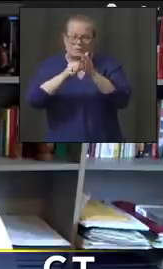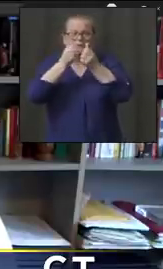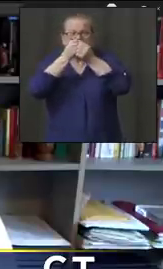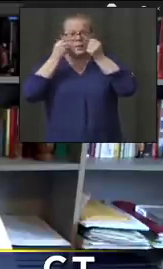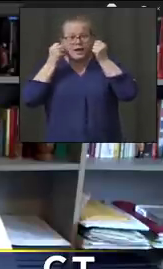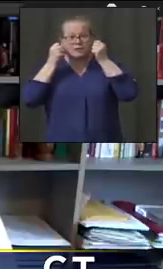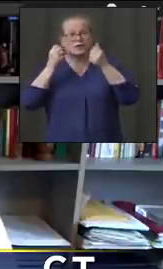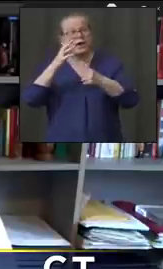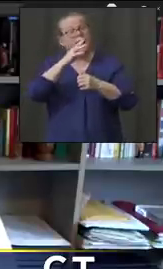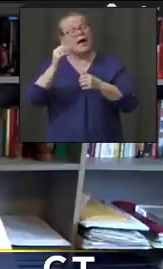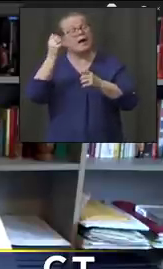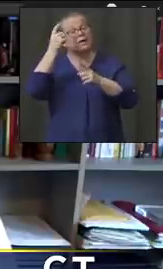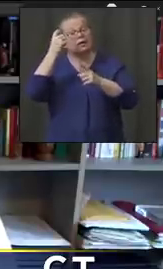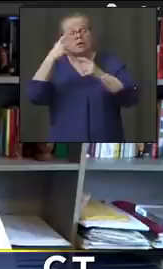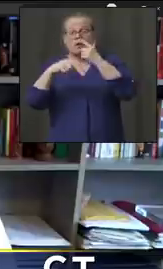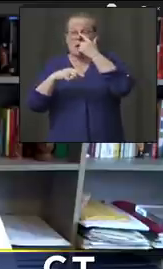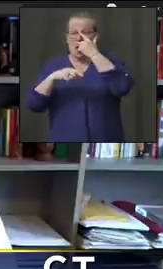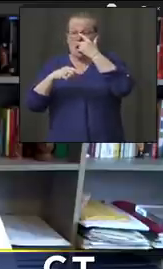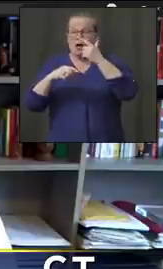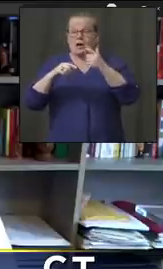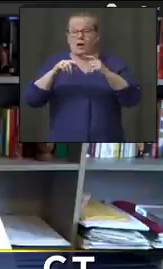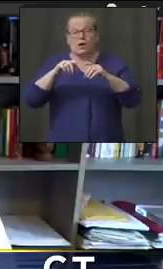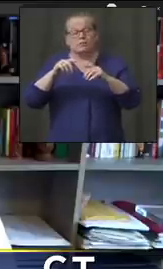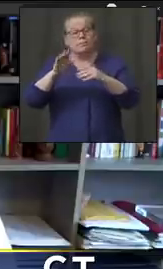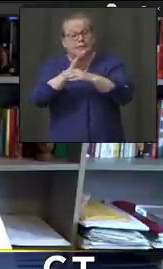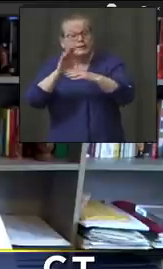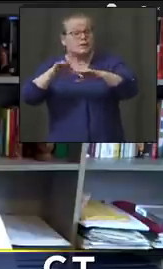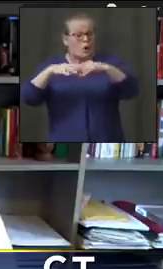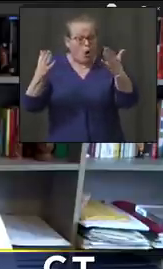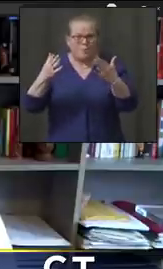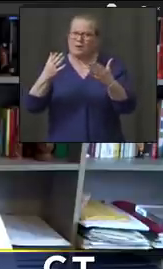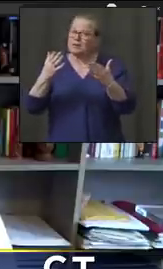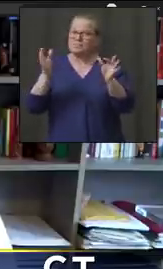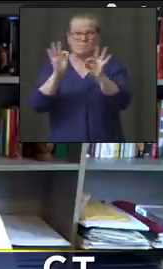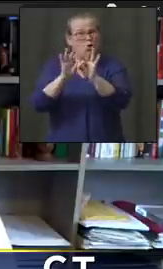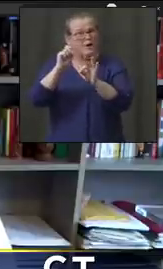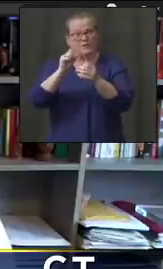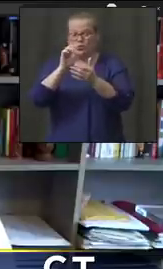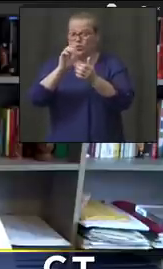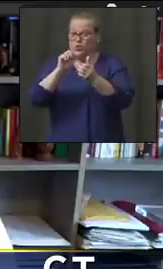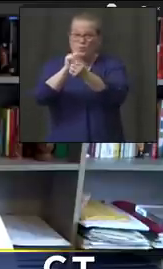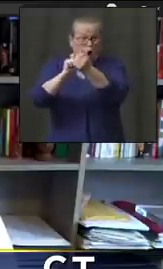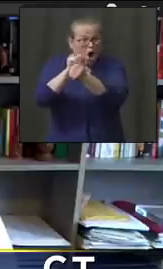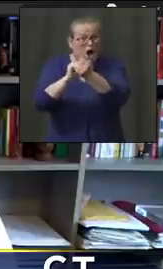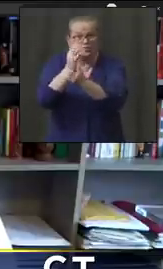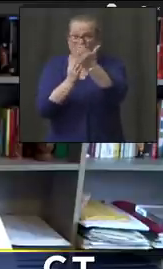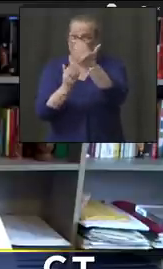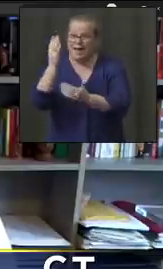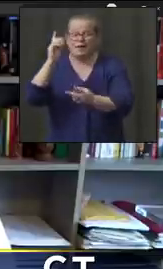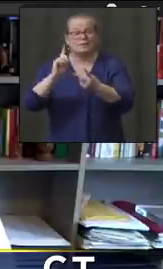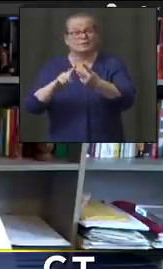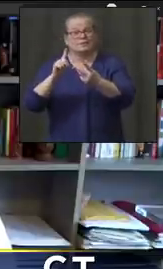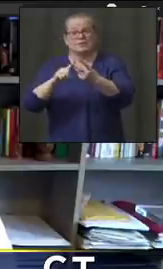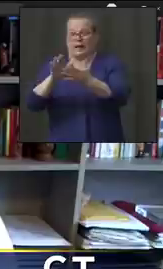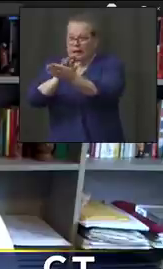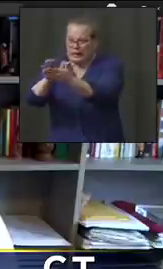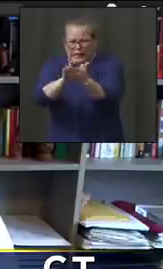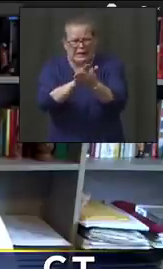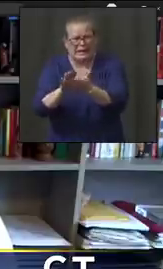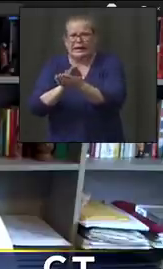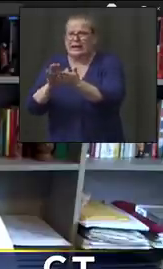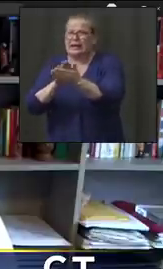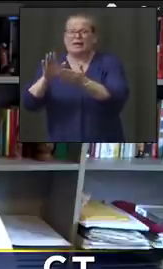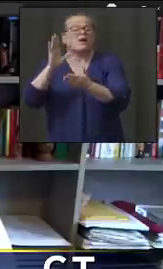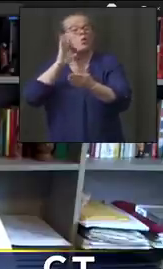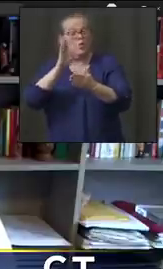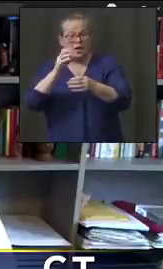be essential, whether it's disinfection, hand hygiene, maintaining social distancing. Those are all the mechanisms that are not only going to